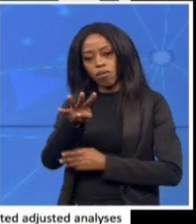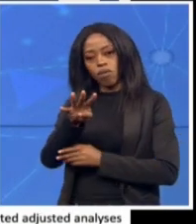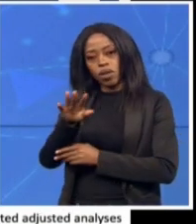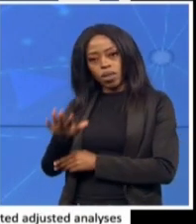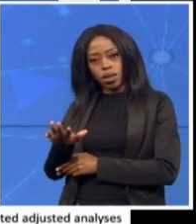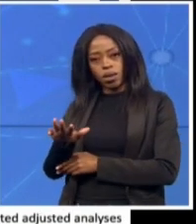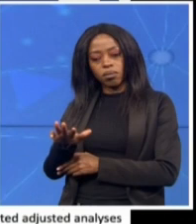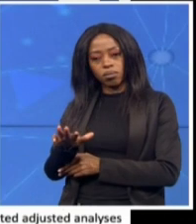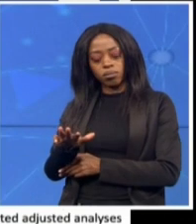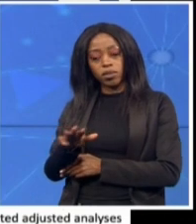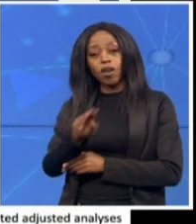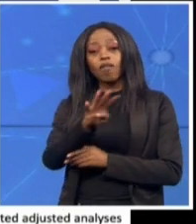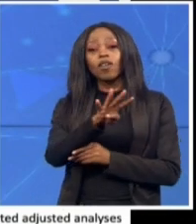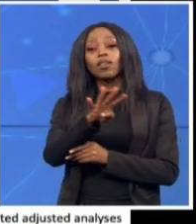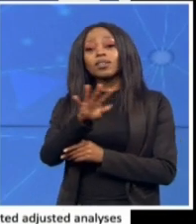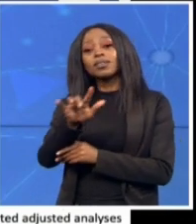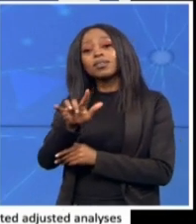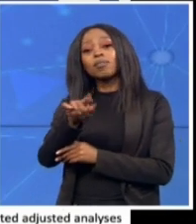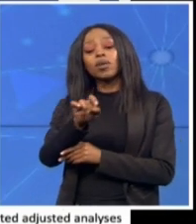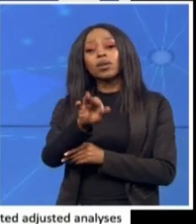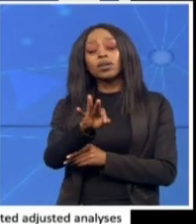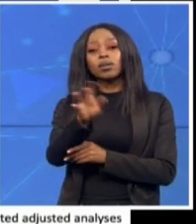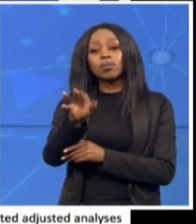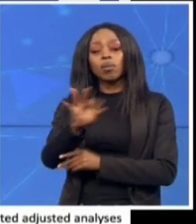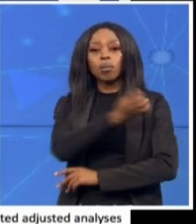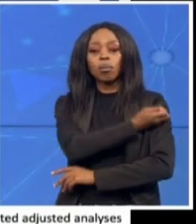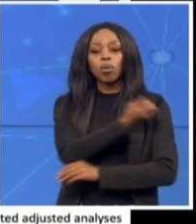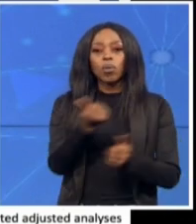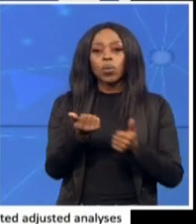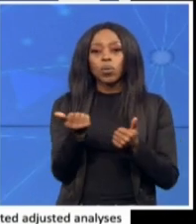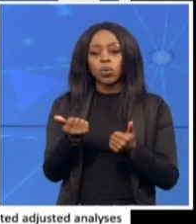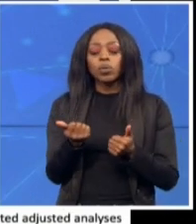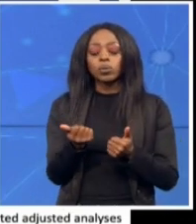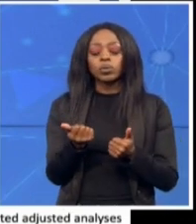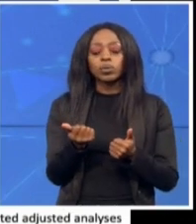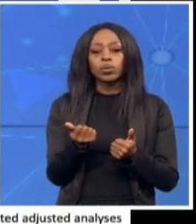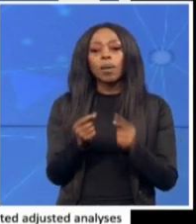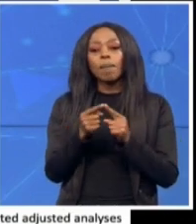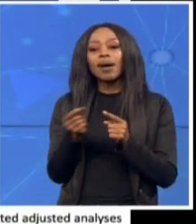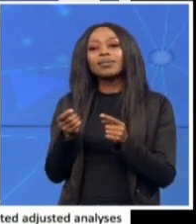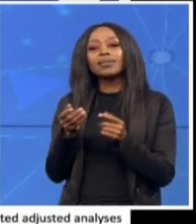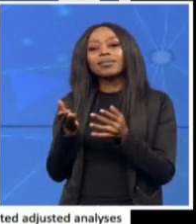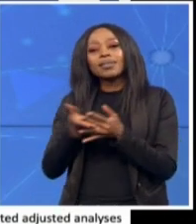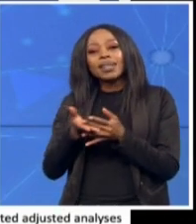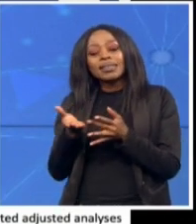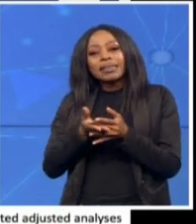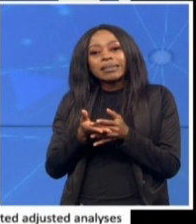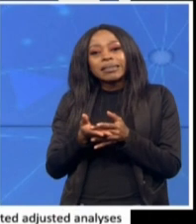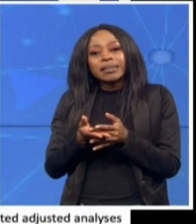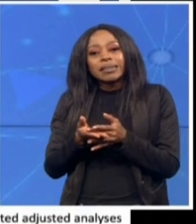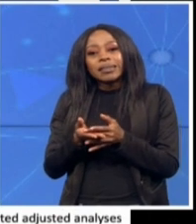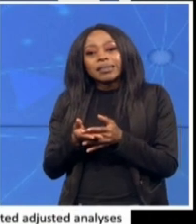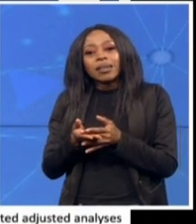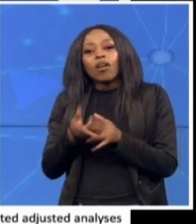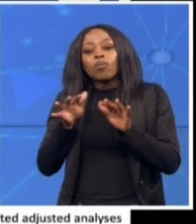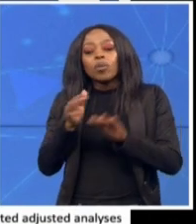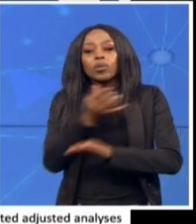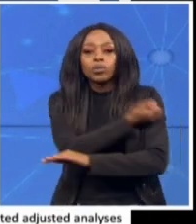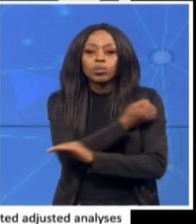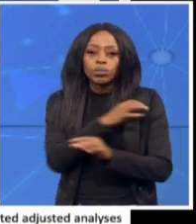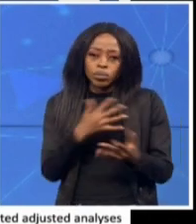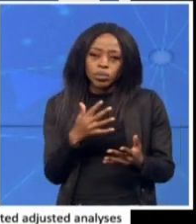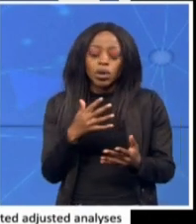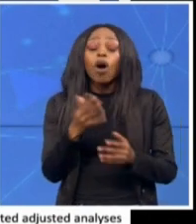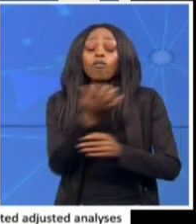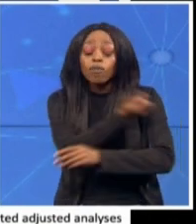fully vaccinated 7th December, but the number of cases in fully vaccinated people was only 22%. The same in 50